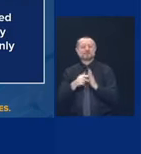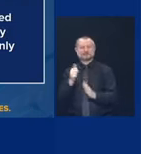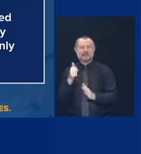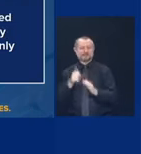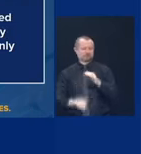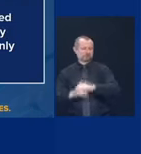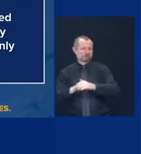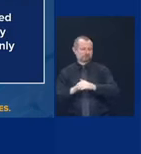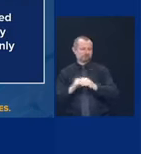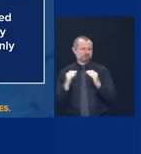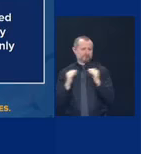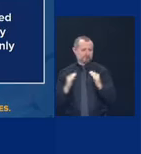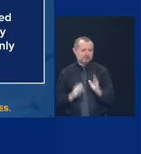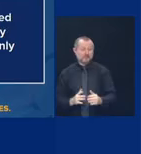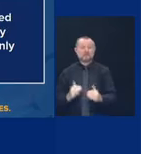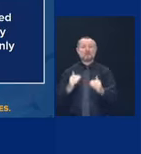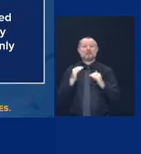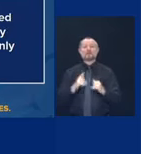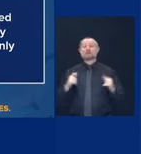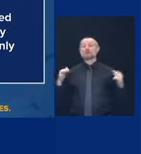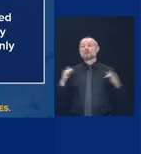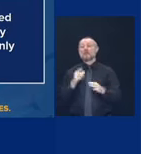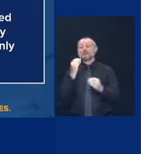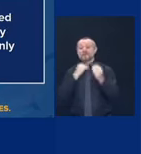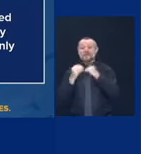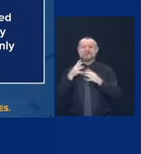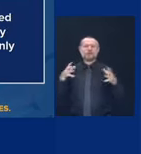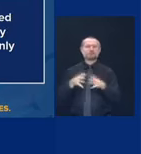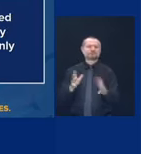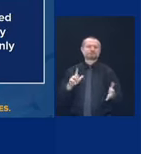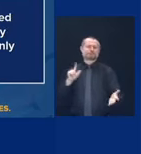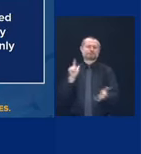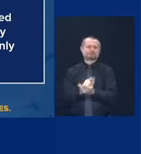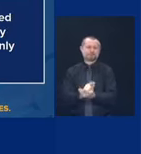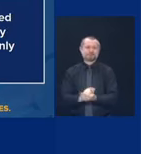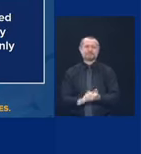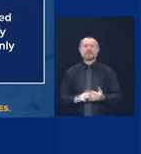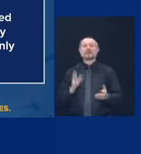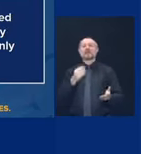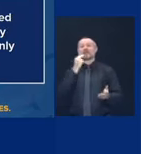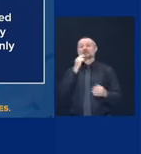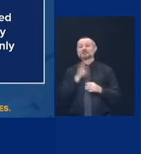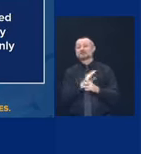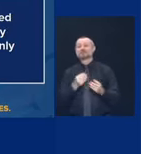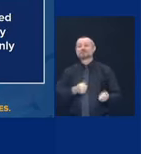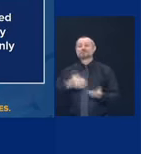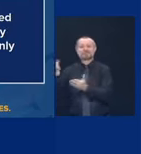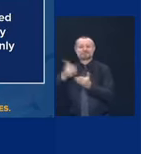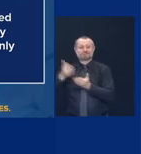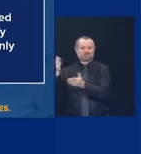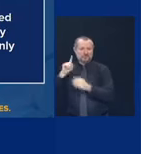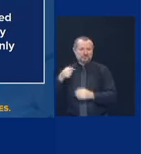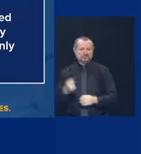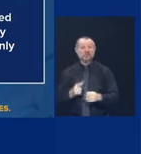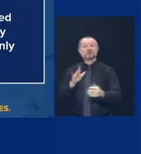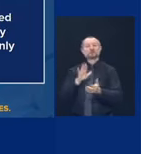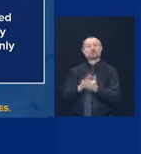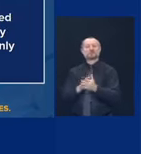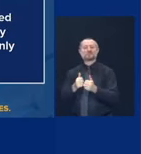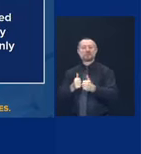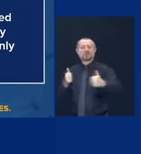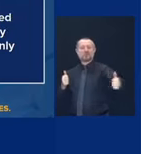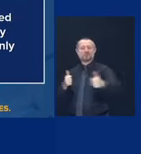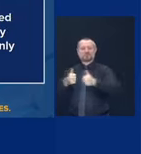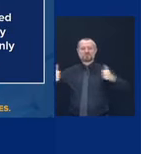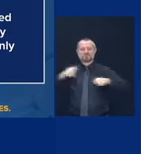takeout only, schools remote, again with a test out option. So even in a